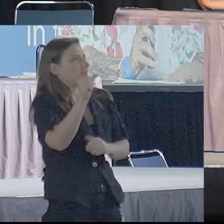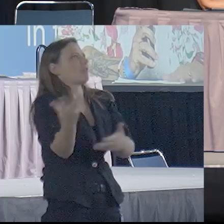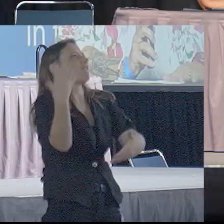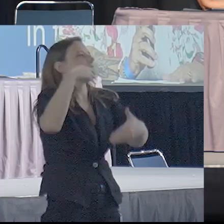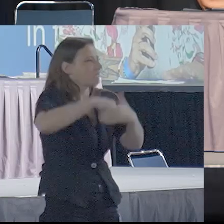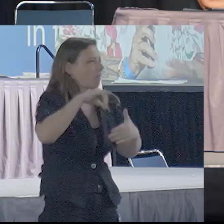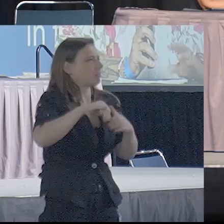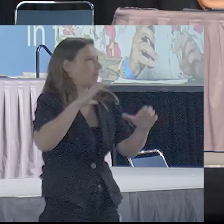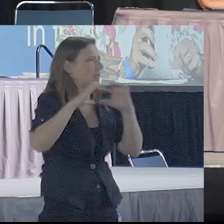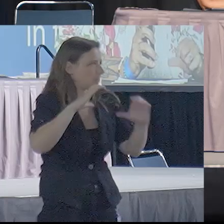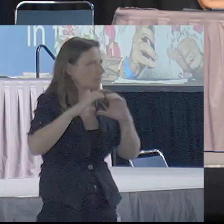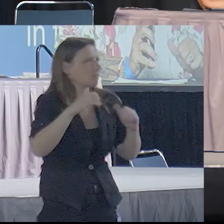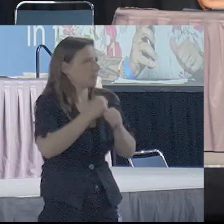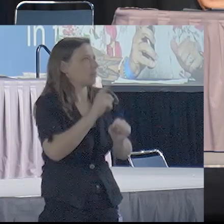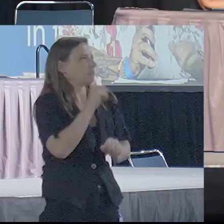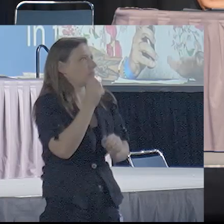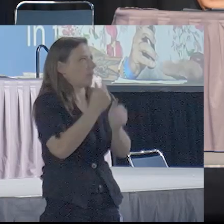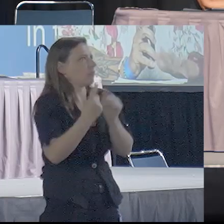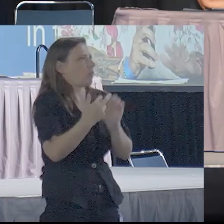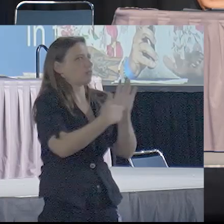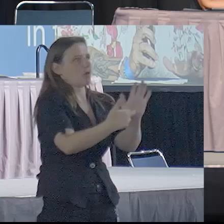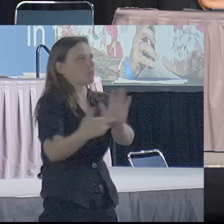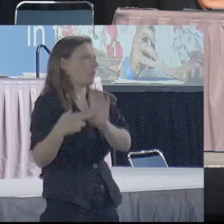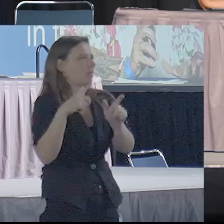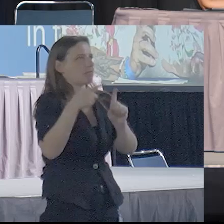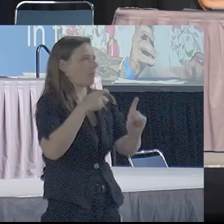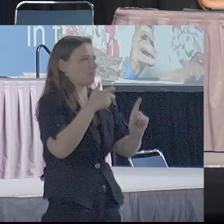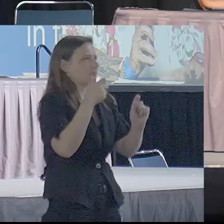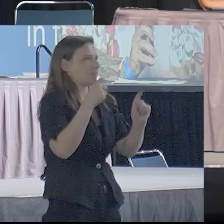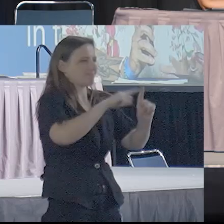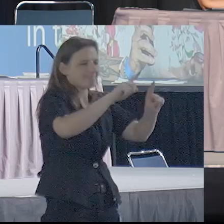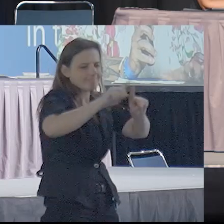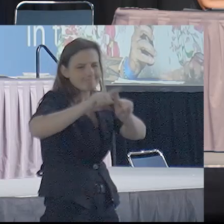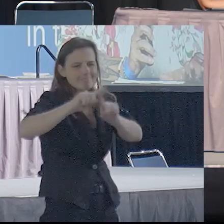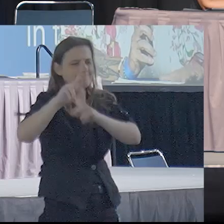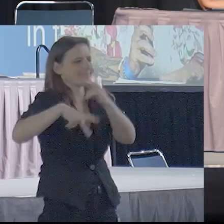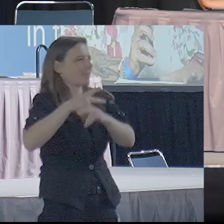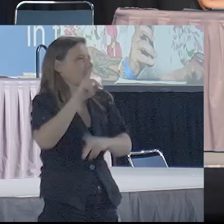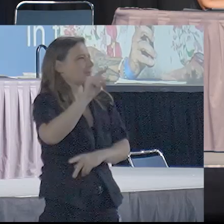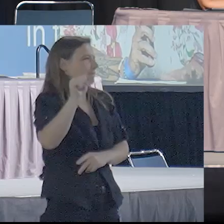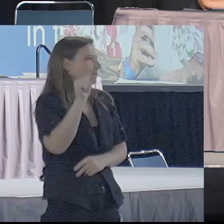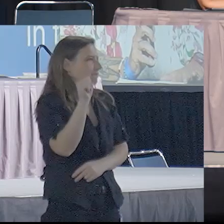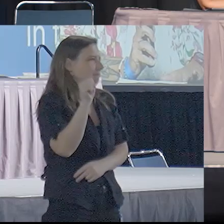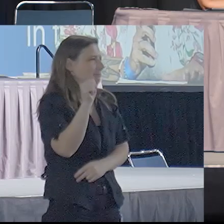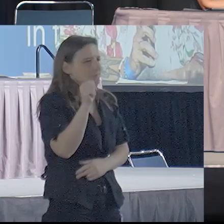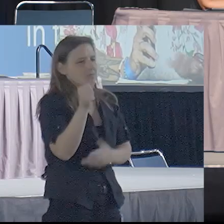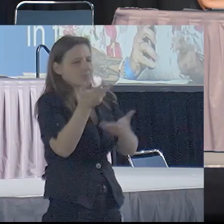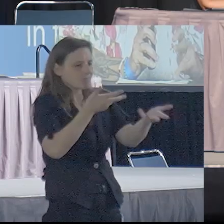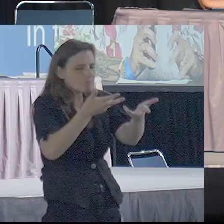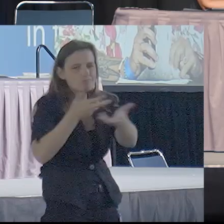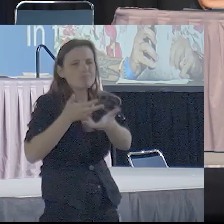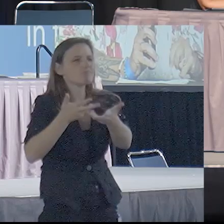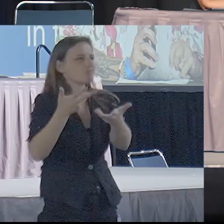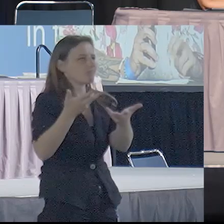the room and making sure there's representation from all walks of disability. How are they engaged? Are we